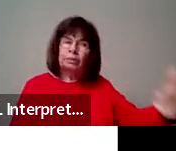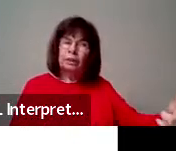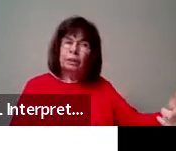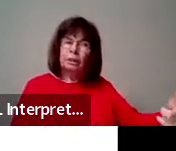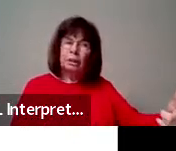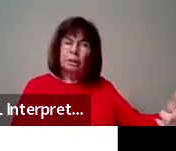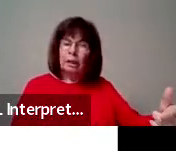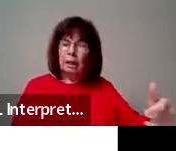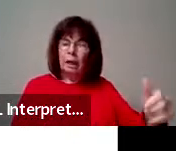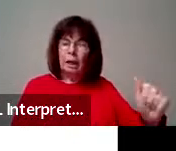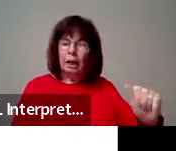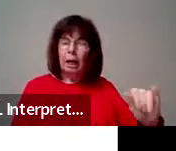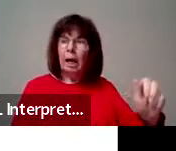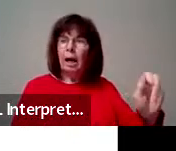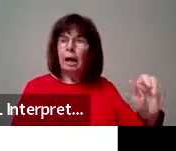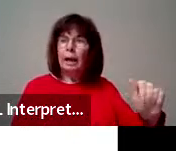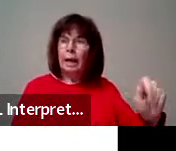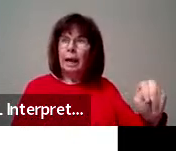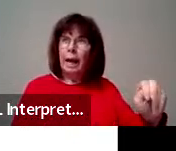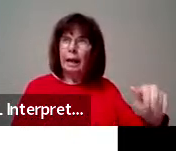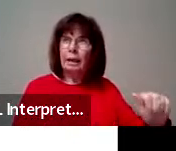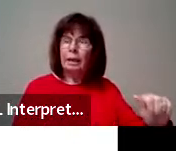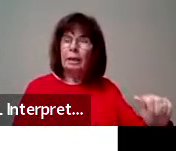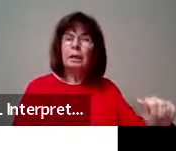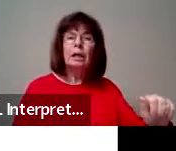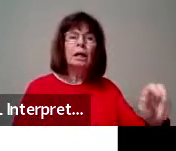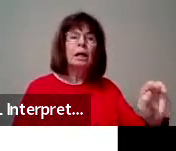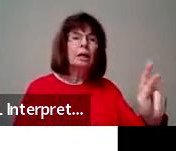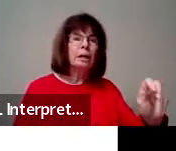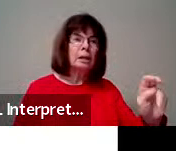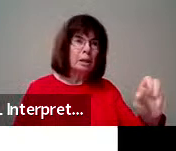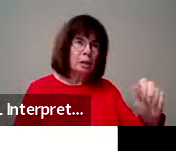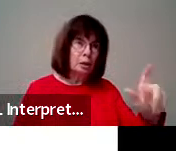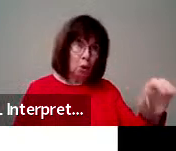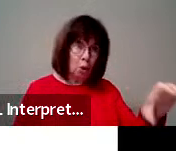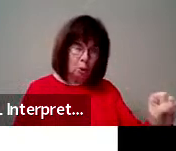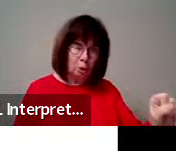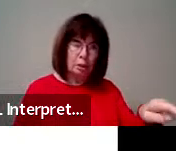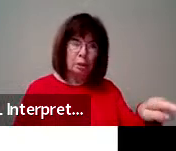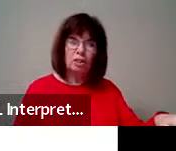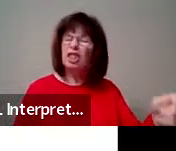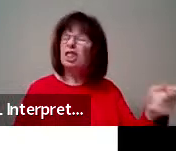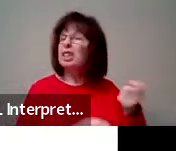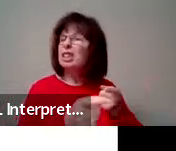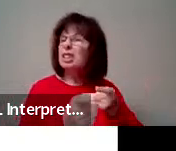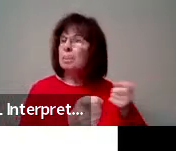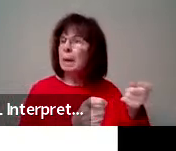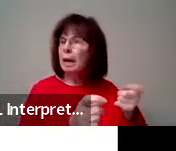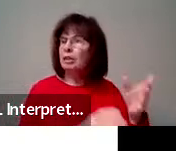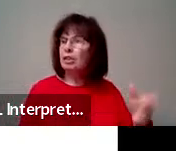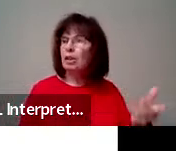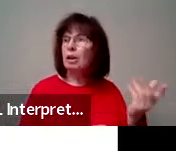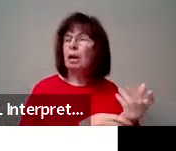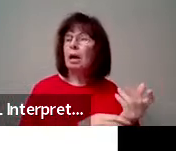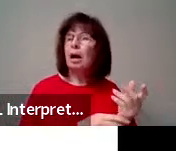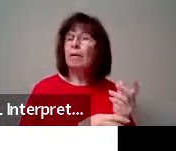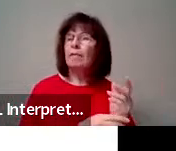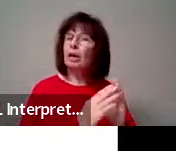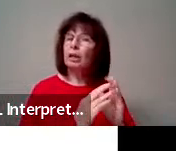Ayanna Knowles, who is the manager of our Community